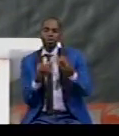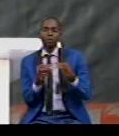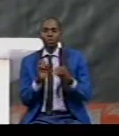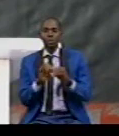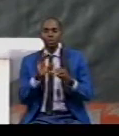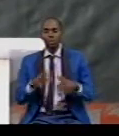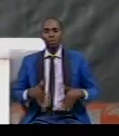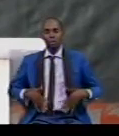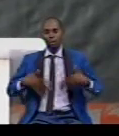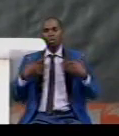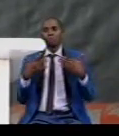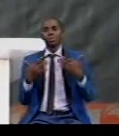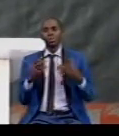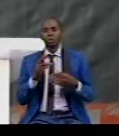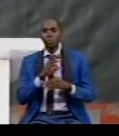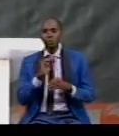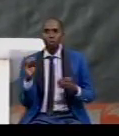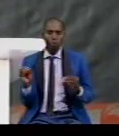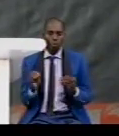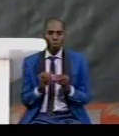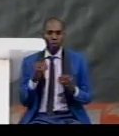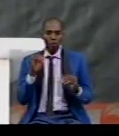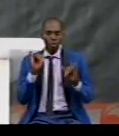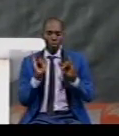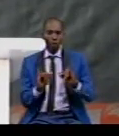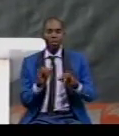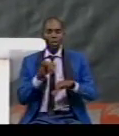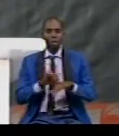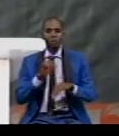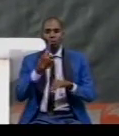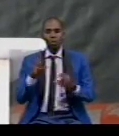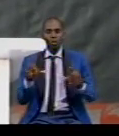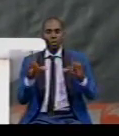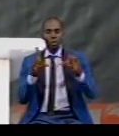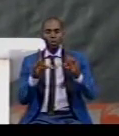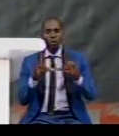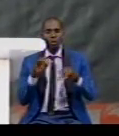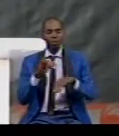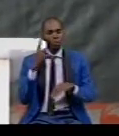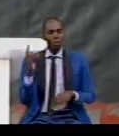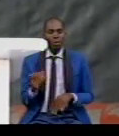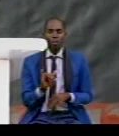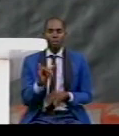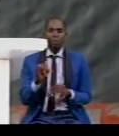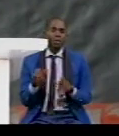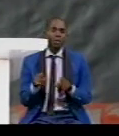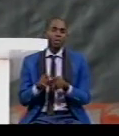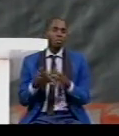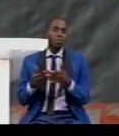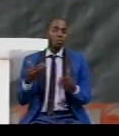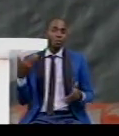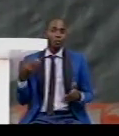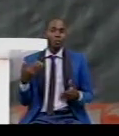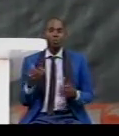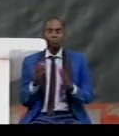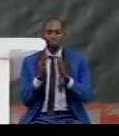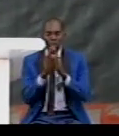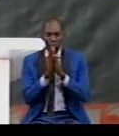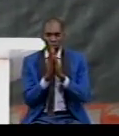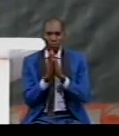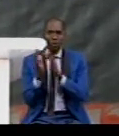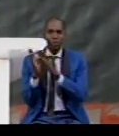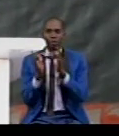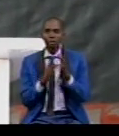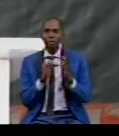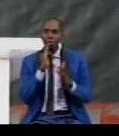is crooked in your life. Are you now, really observe open to do. Jesus is here. What he has commanded.